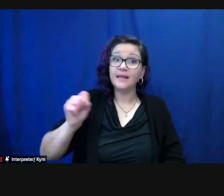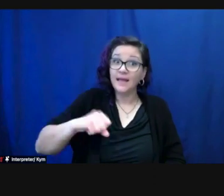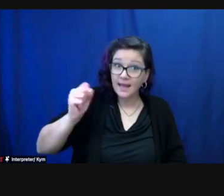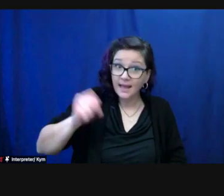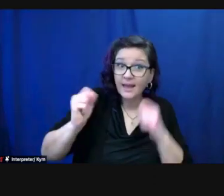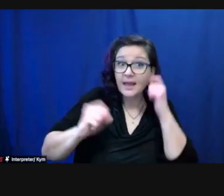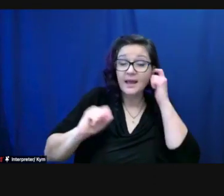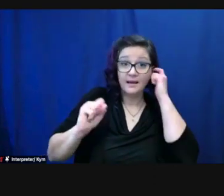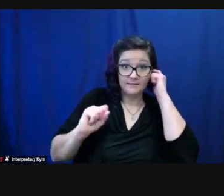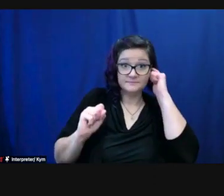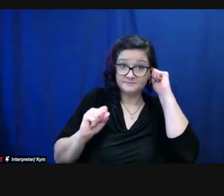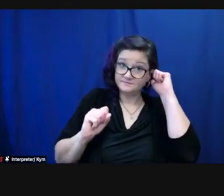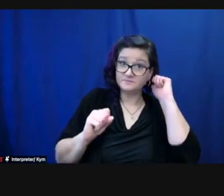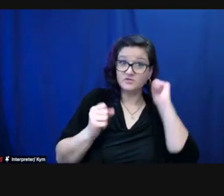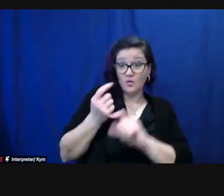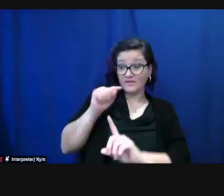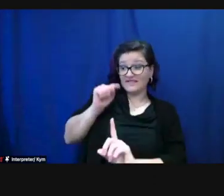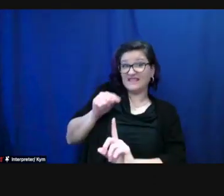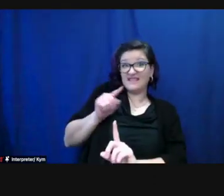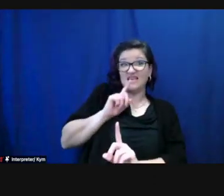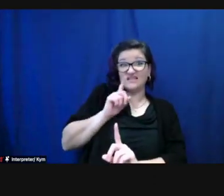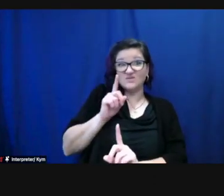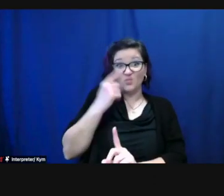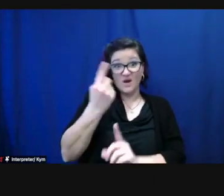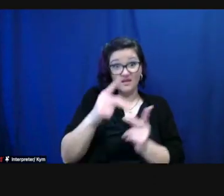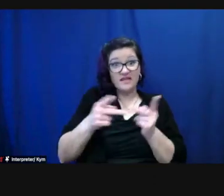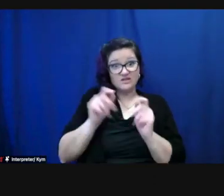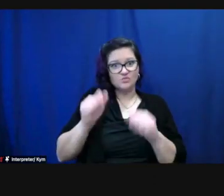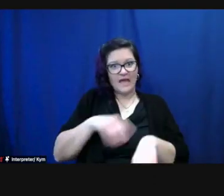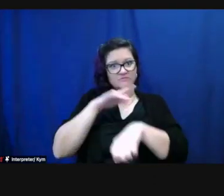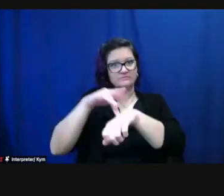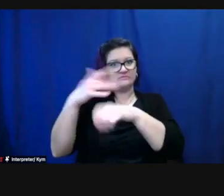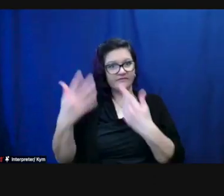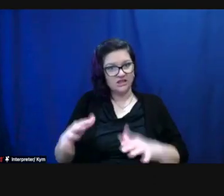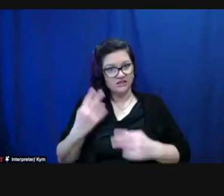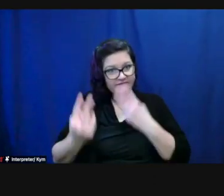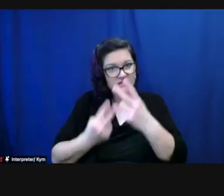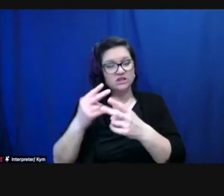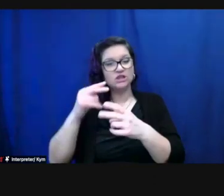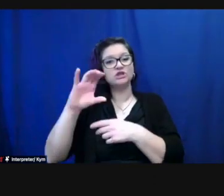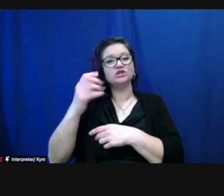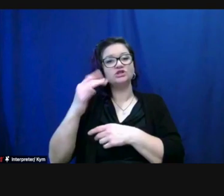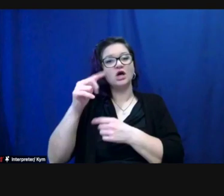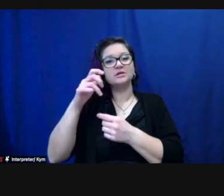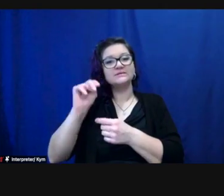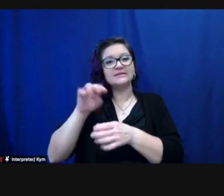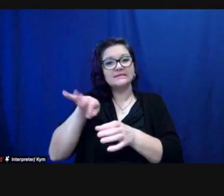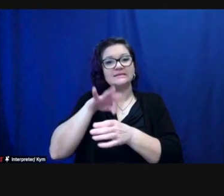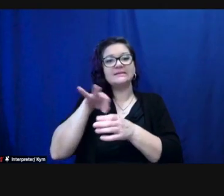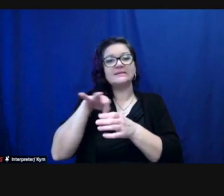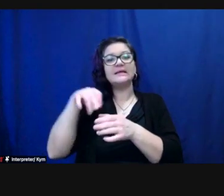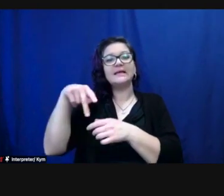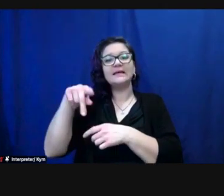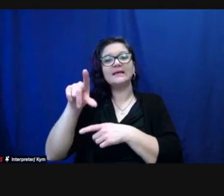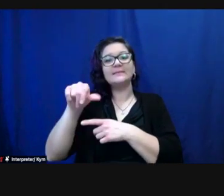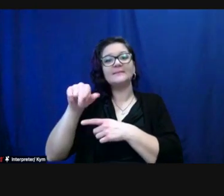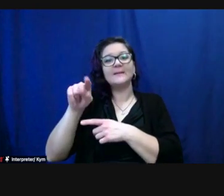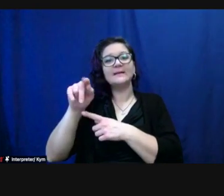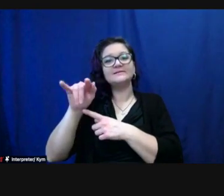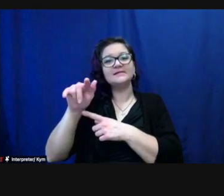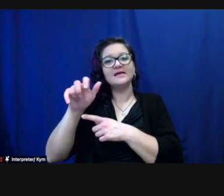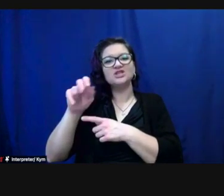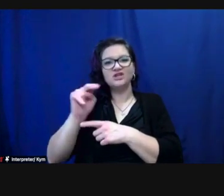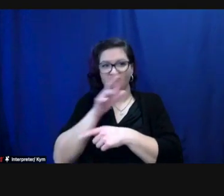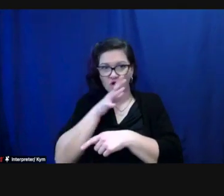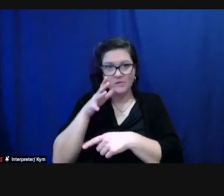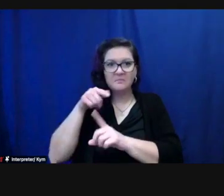you can, this is one of the places you can actually go visit, is the Charleston Tea Plantation. So that's just a little something.